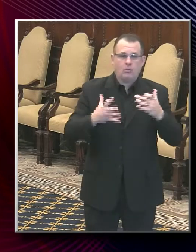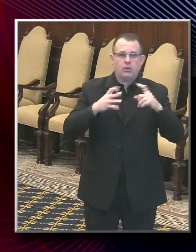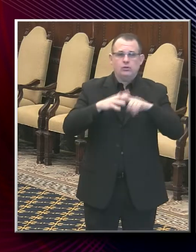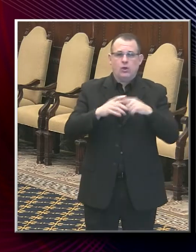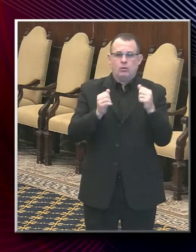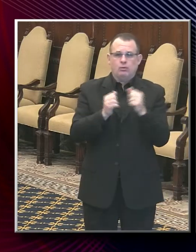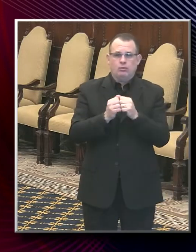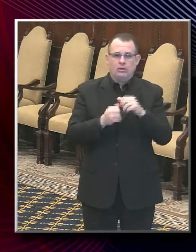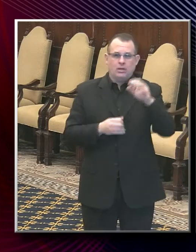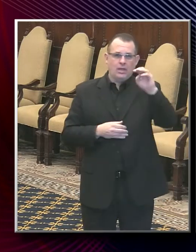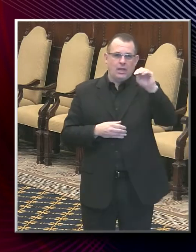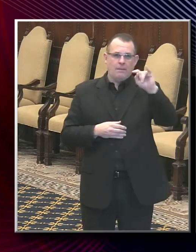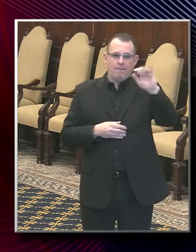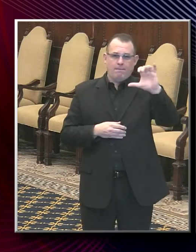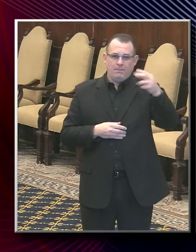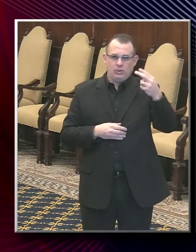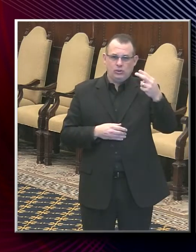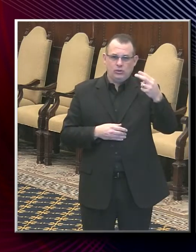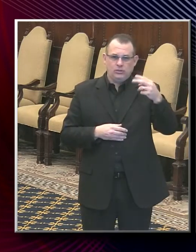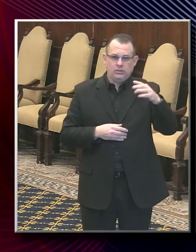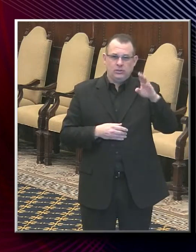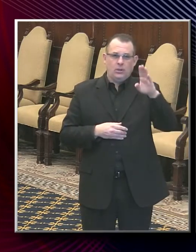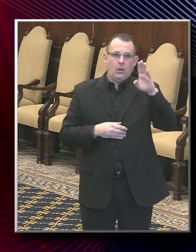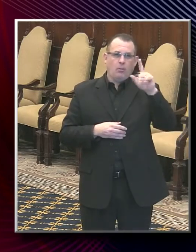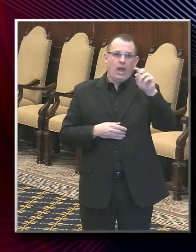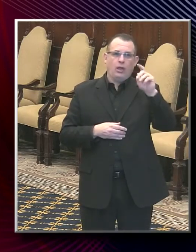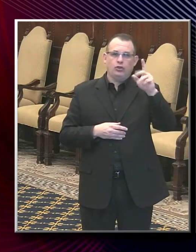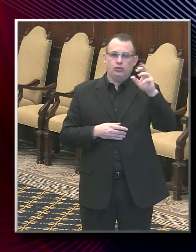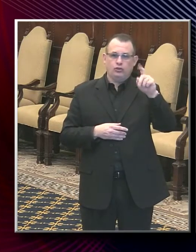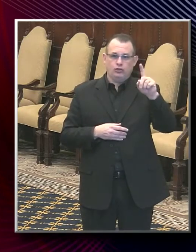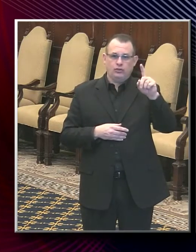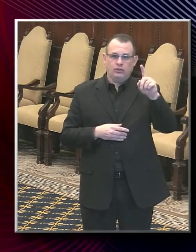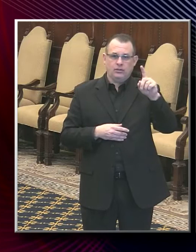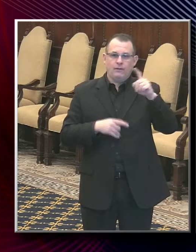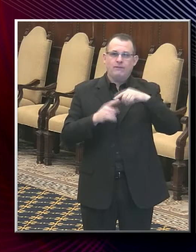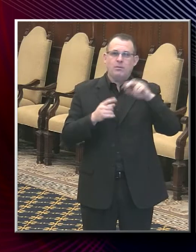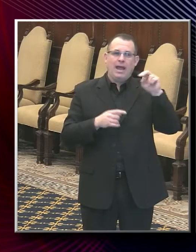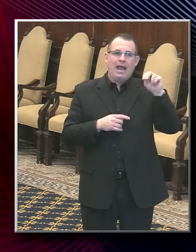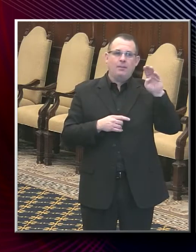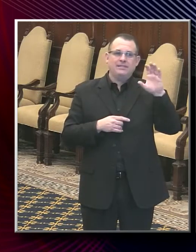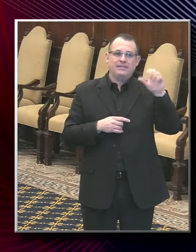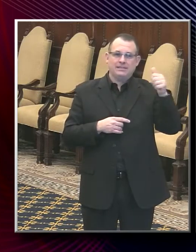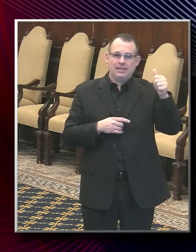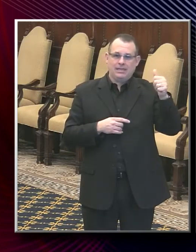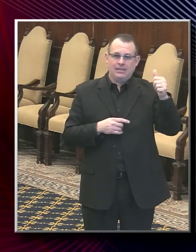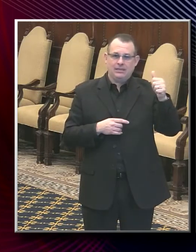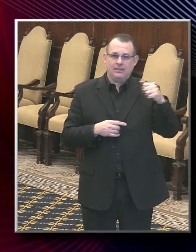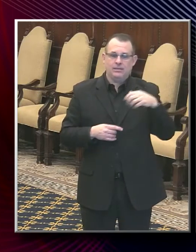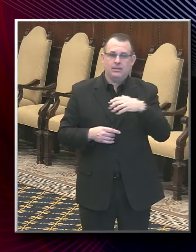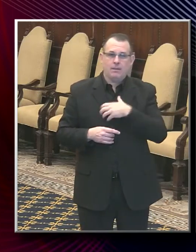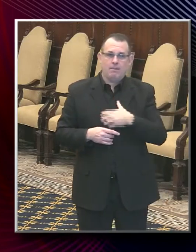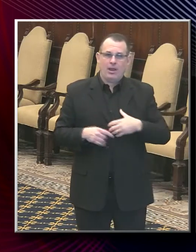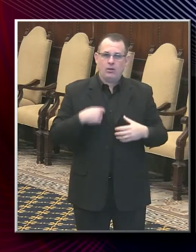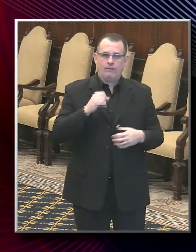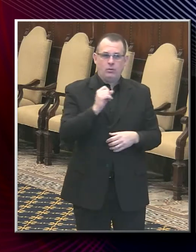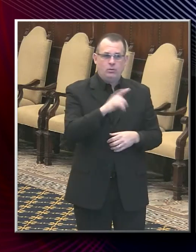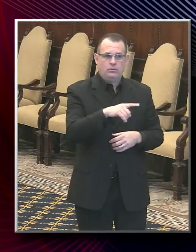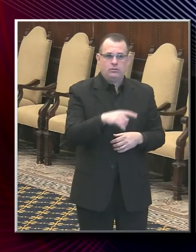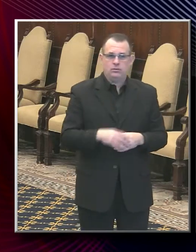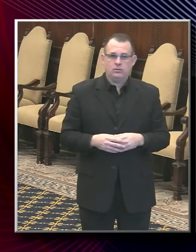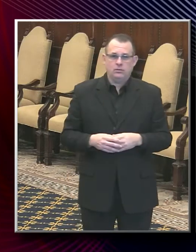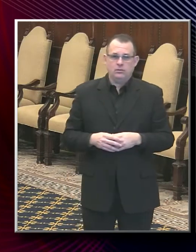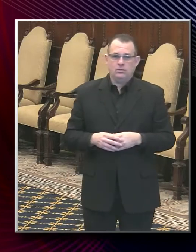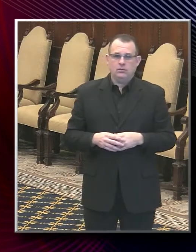Bucker of NBC 10. Mitch? Thank you. Mr. Mayor, I want to ask you a question about the president's